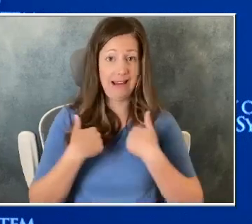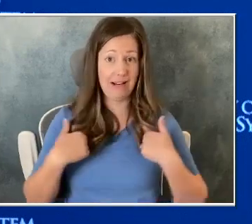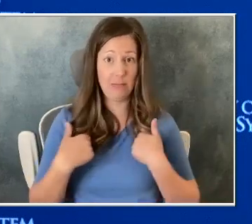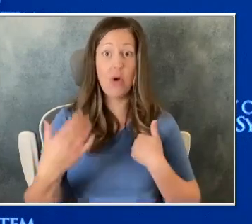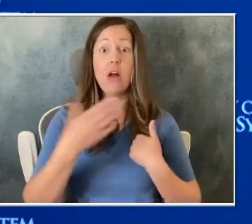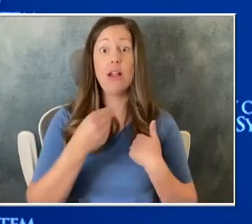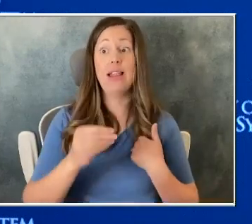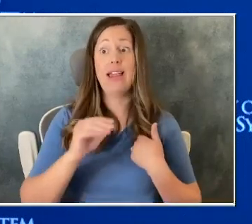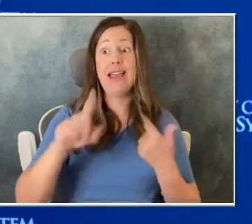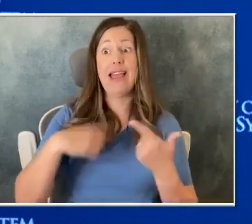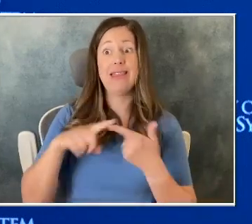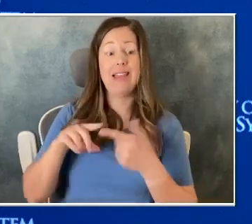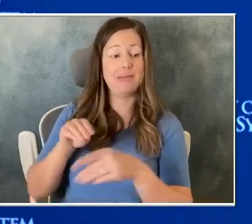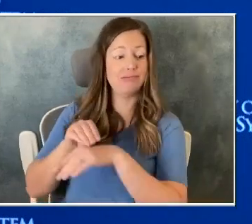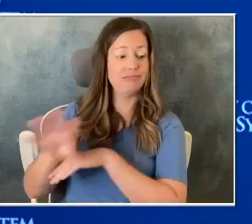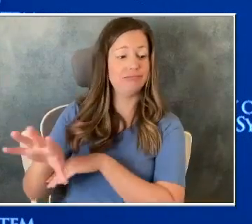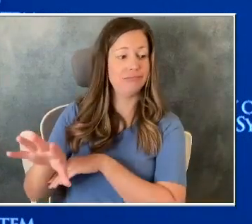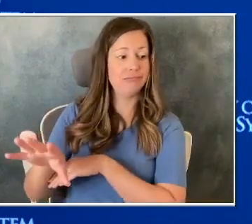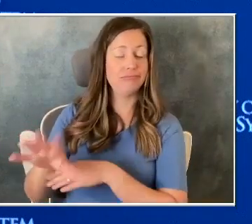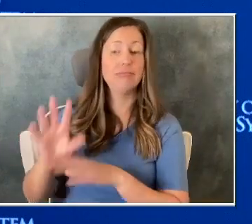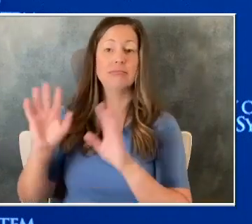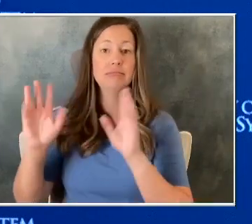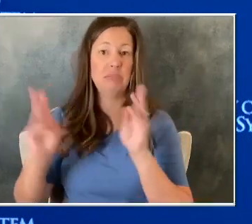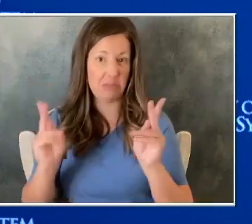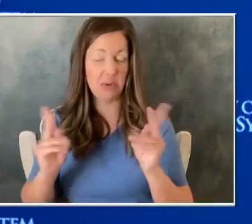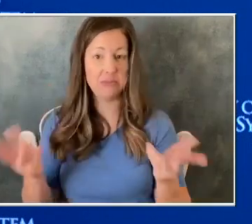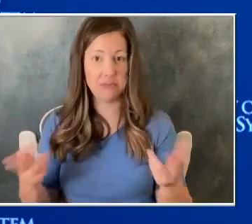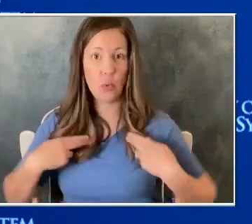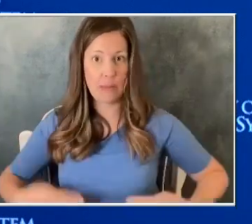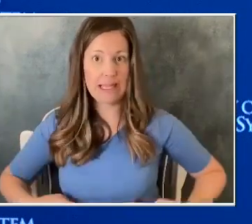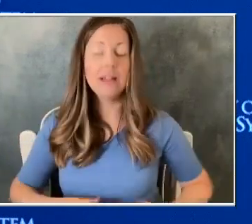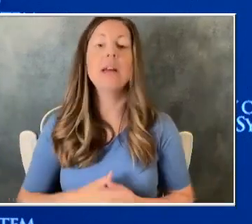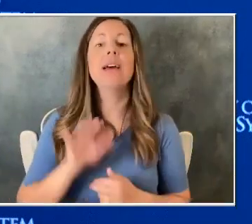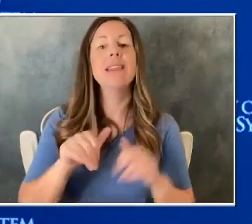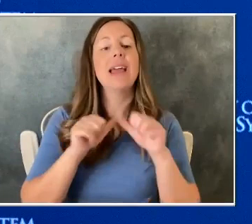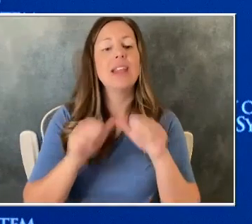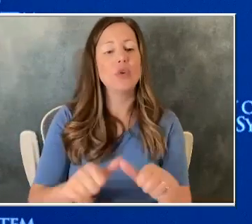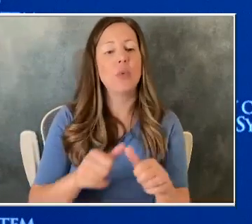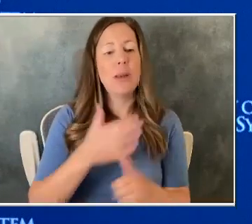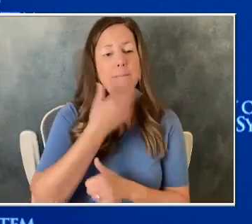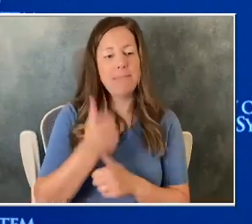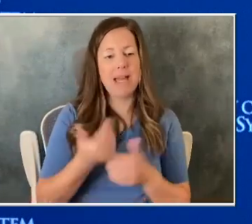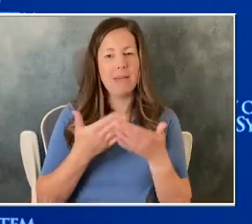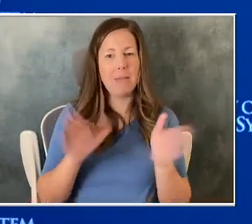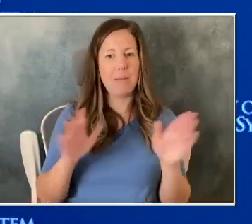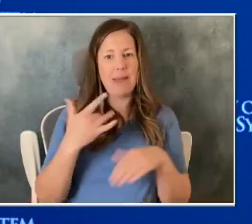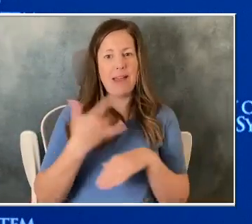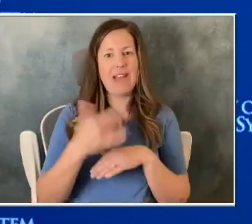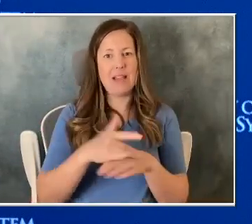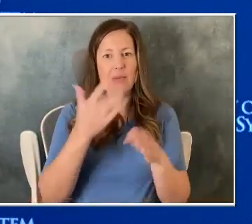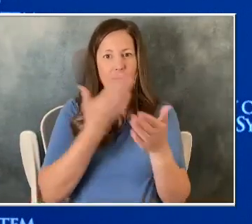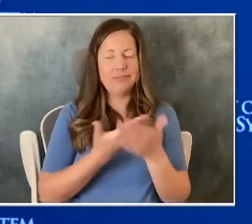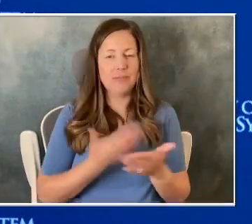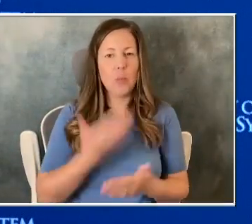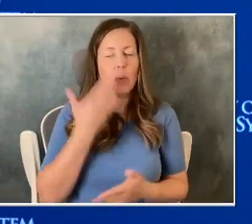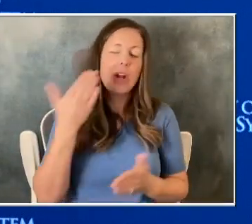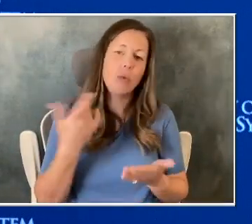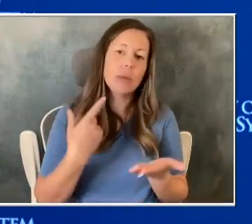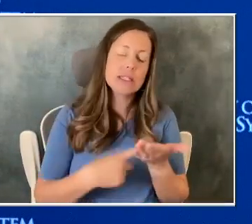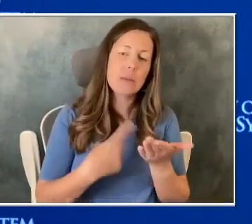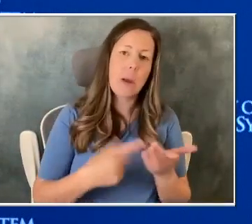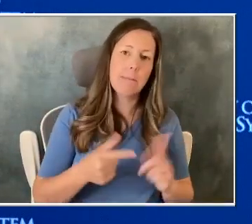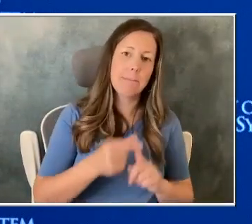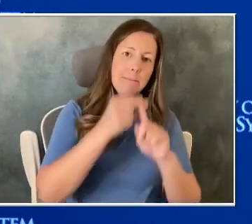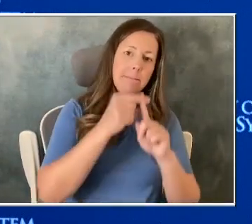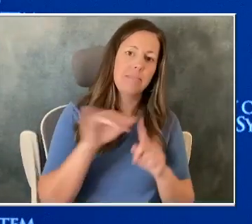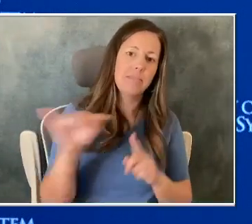human populations. This continues to be, again, the best publicly available evidence. We know there are caveats, such as the